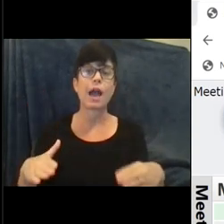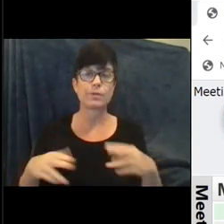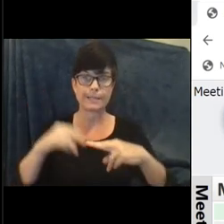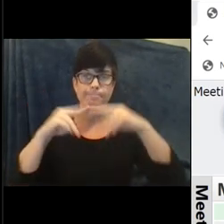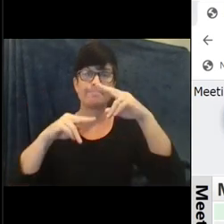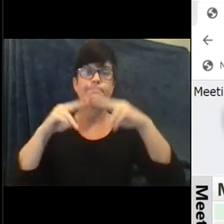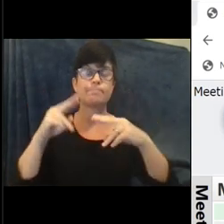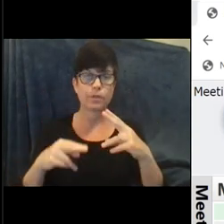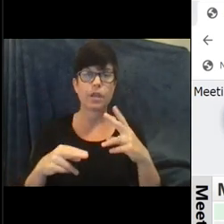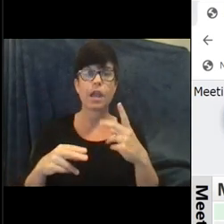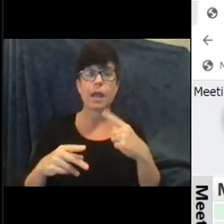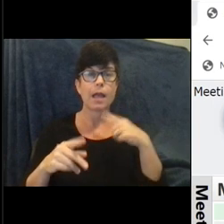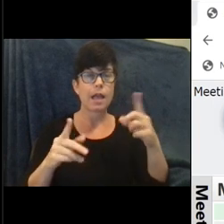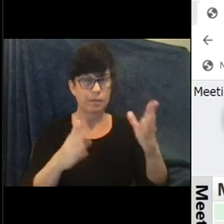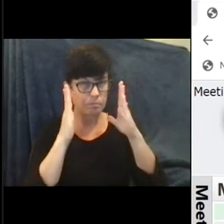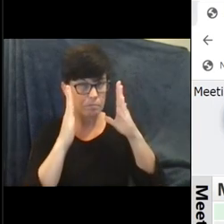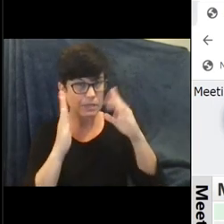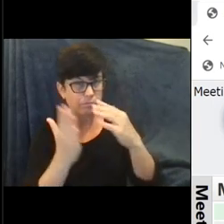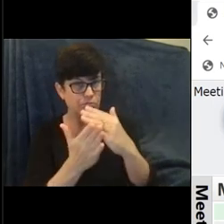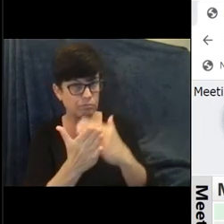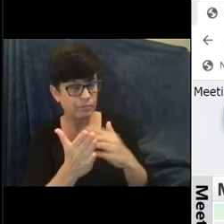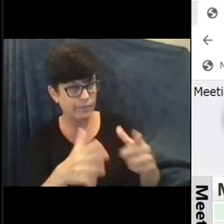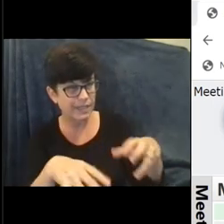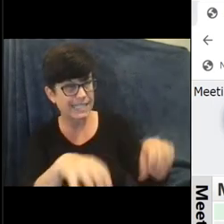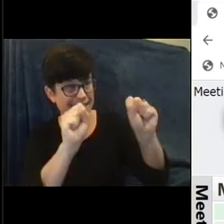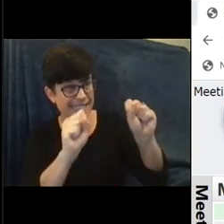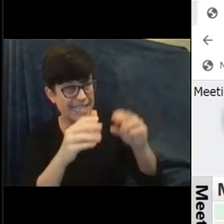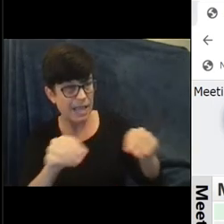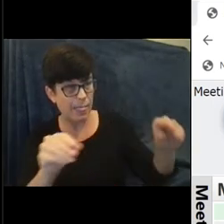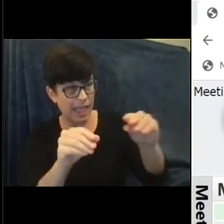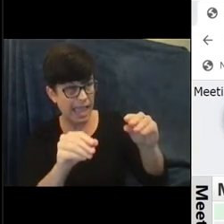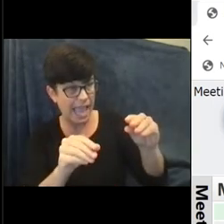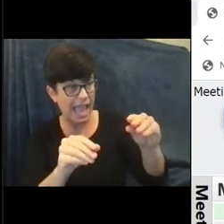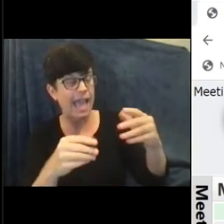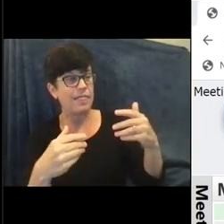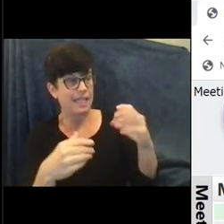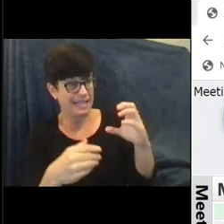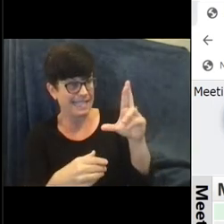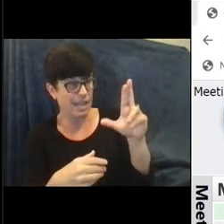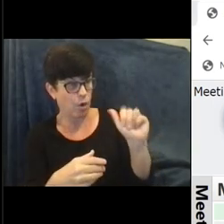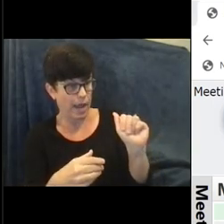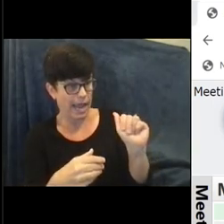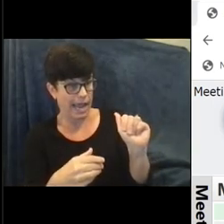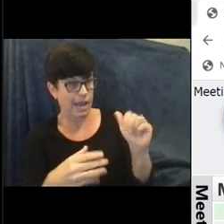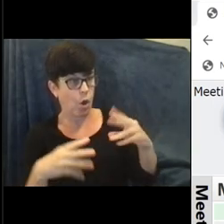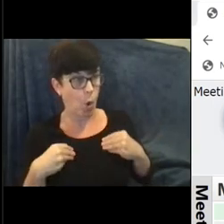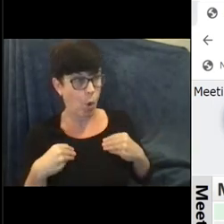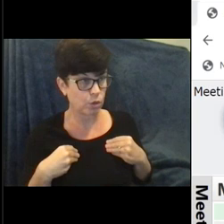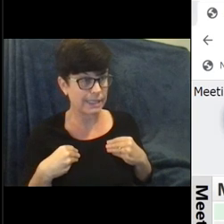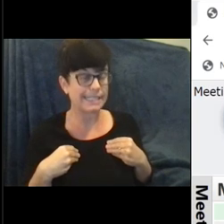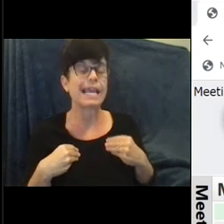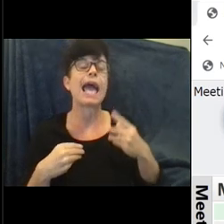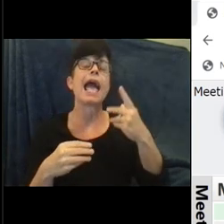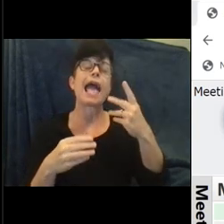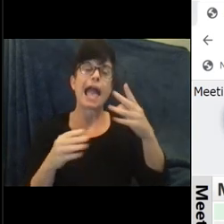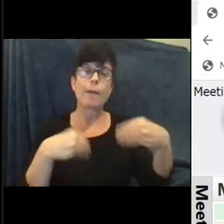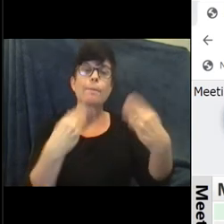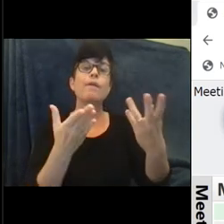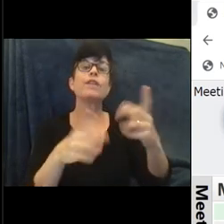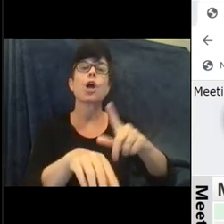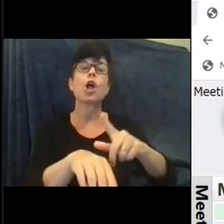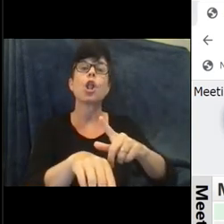ability to take land that is currently held by the CRA and provide long-term leases for